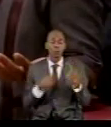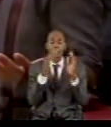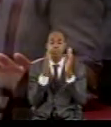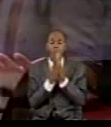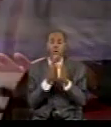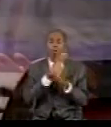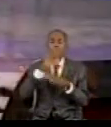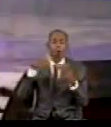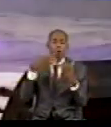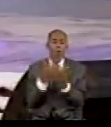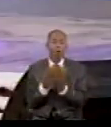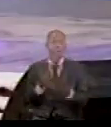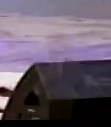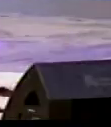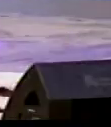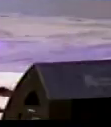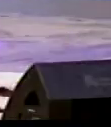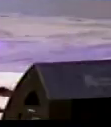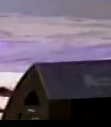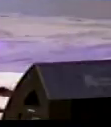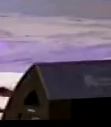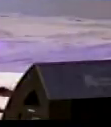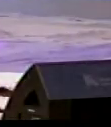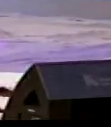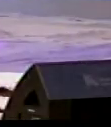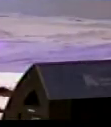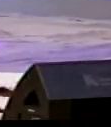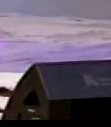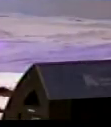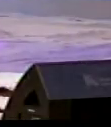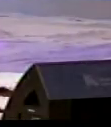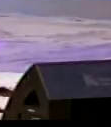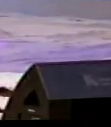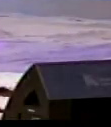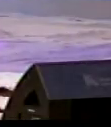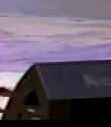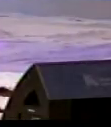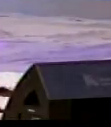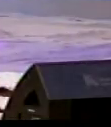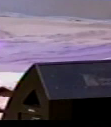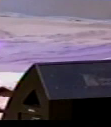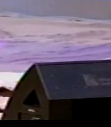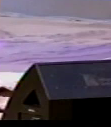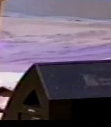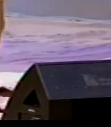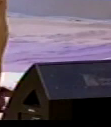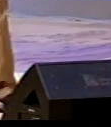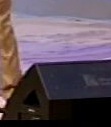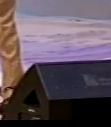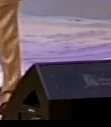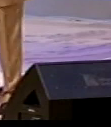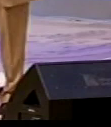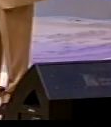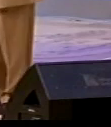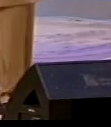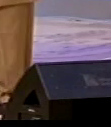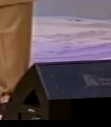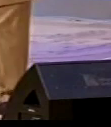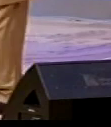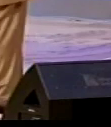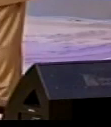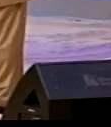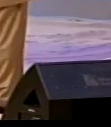our response to your word, all our response to your teaching, all our response to the